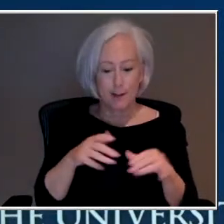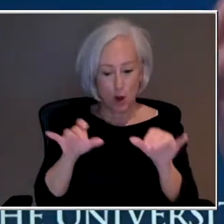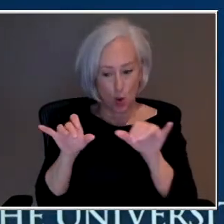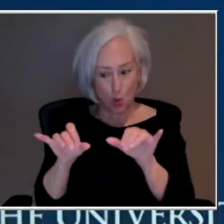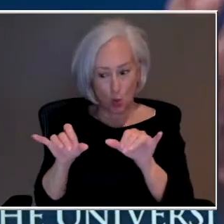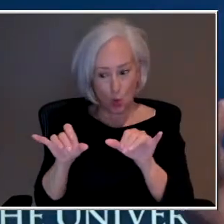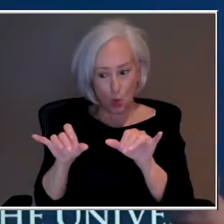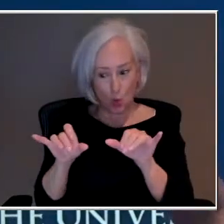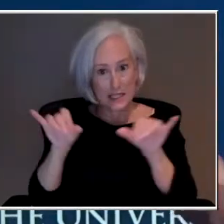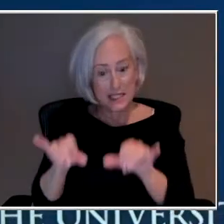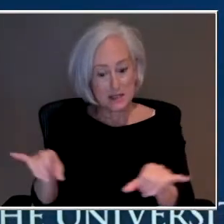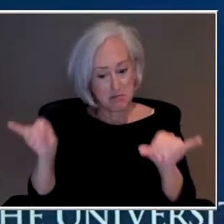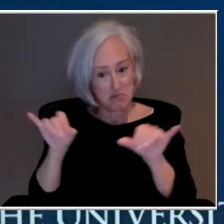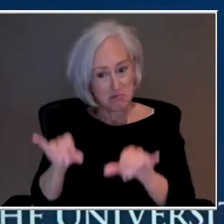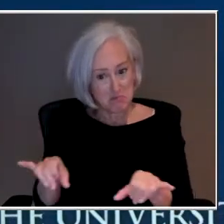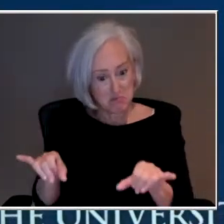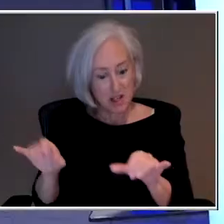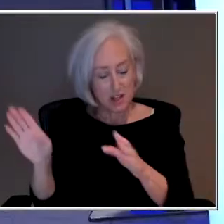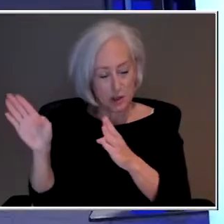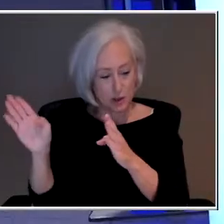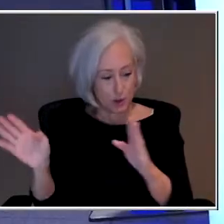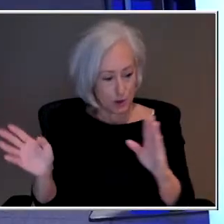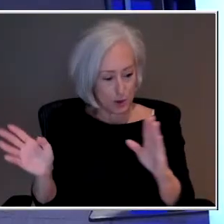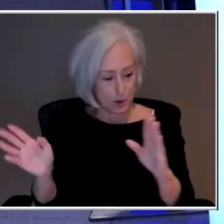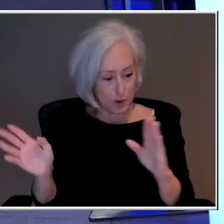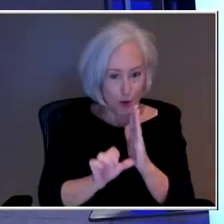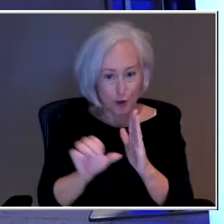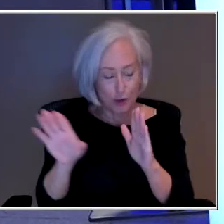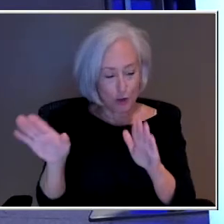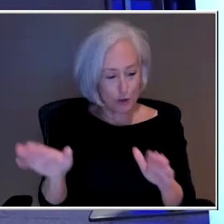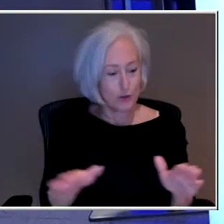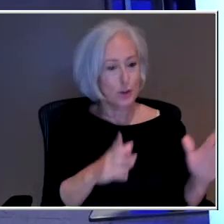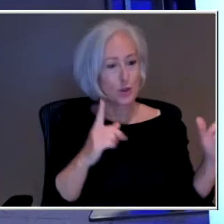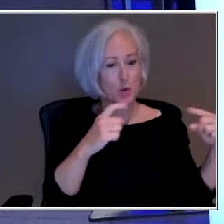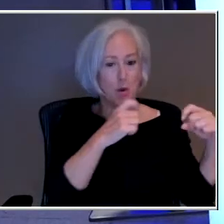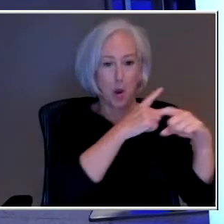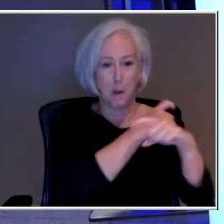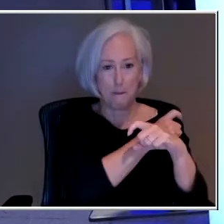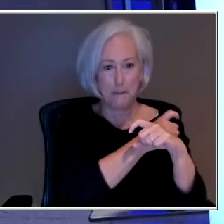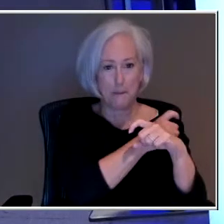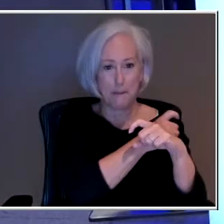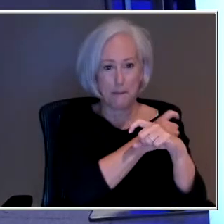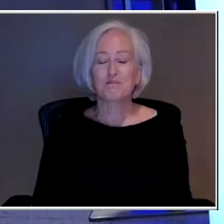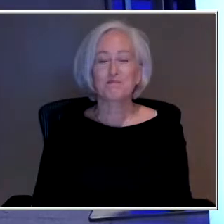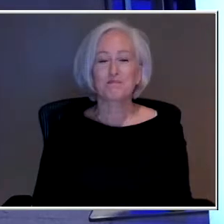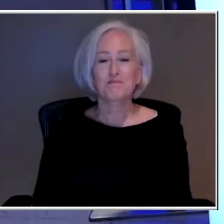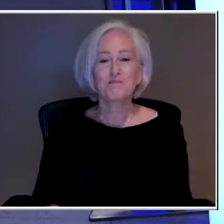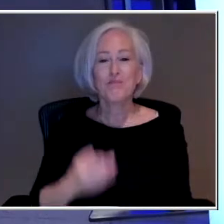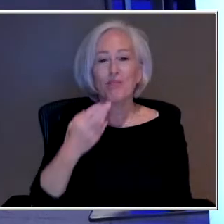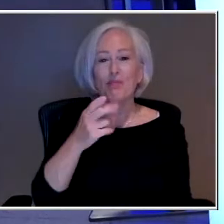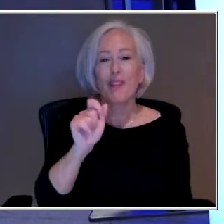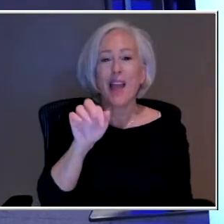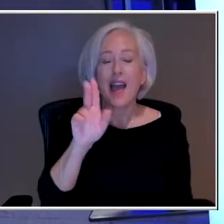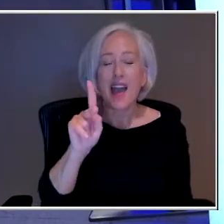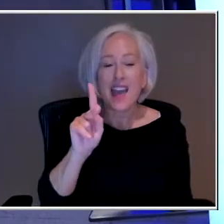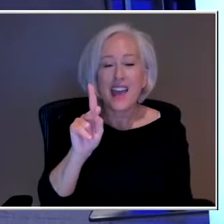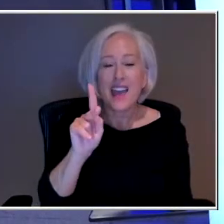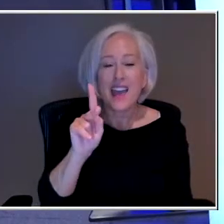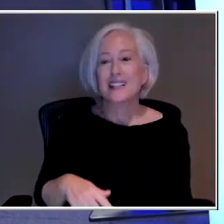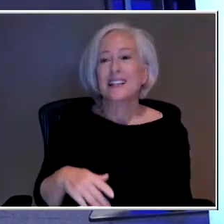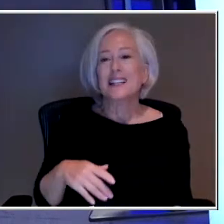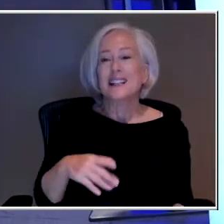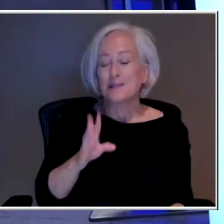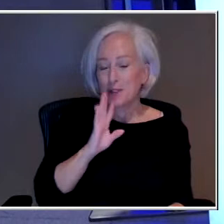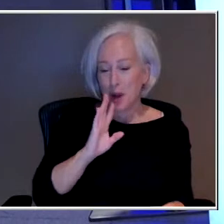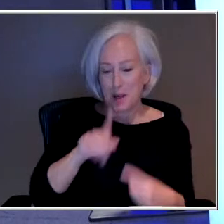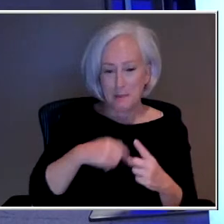to surgical and complex conditions. So let's get back to our patient Hank, and I want to talk about his mom. I'm a mom. I know a lot of people watching are, and you're